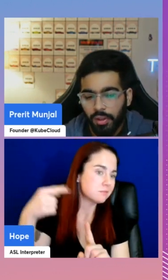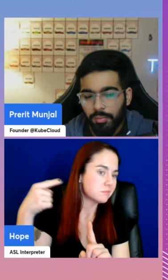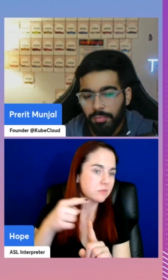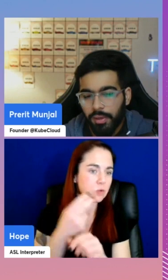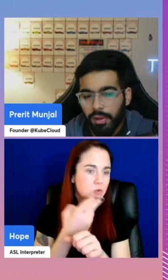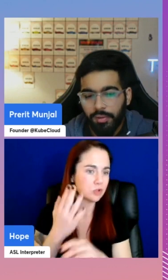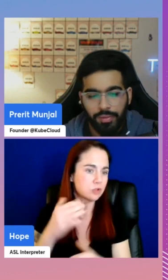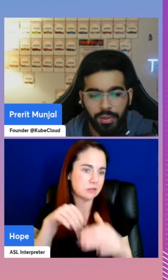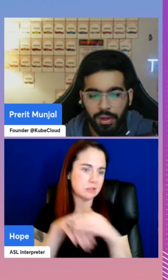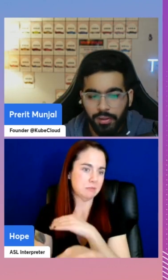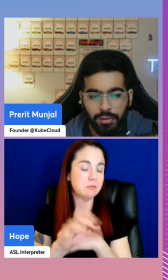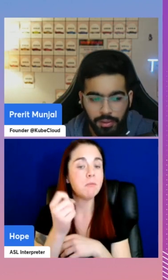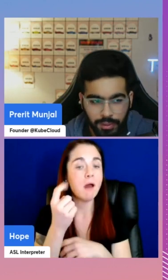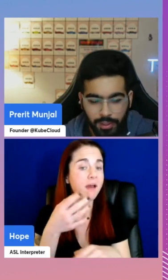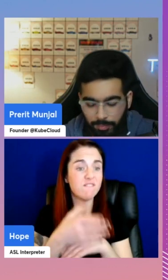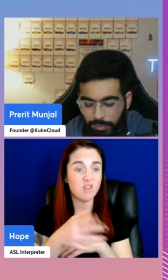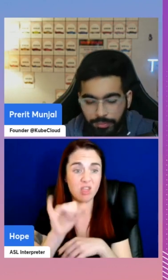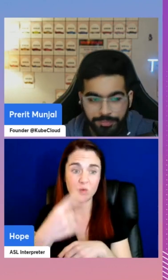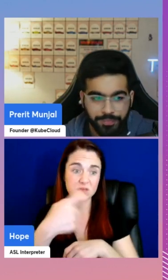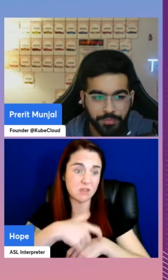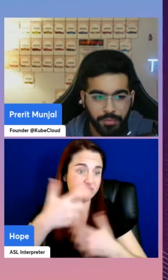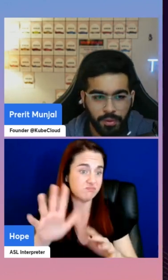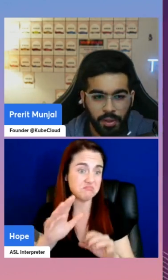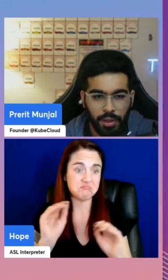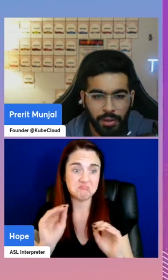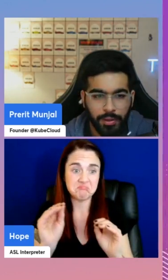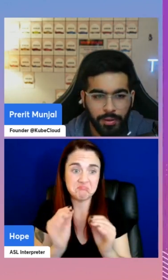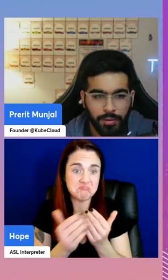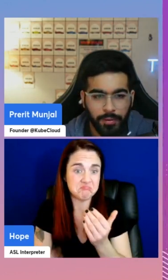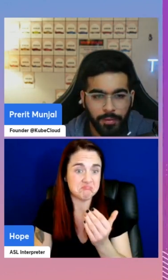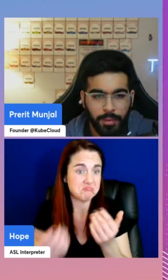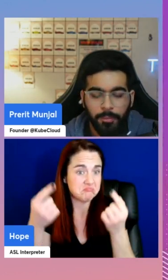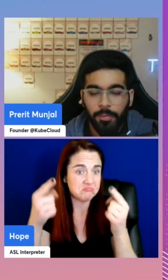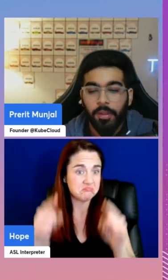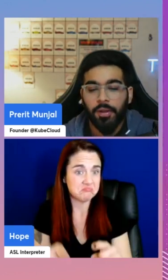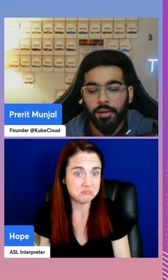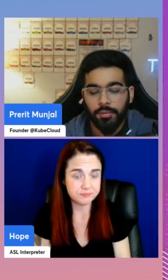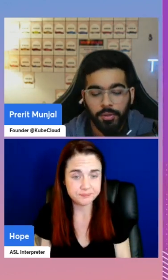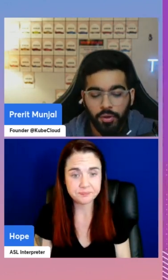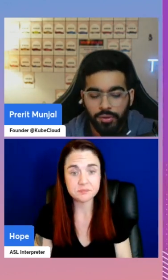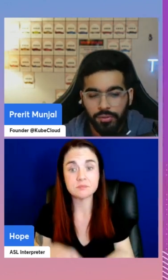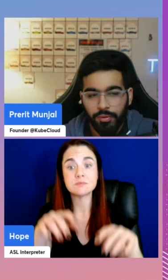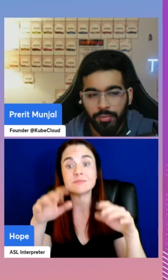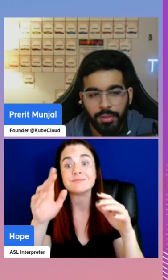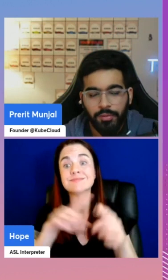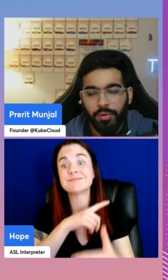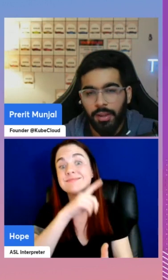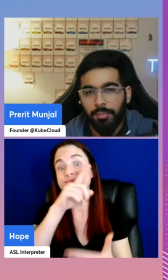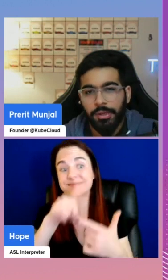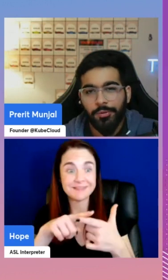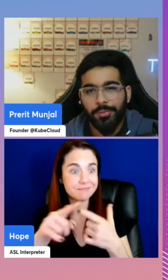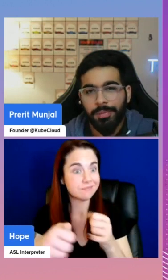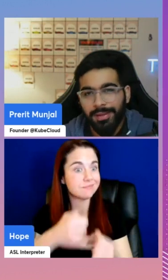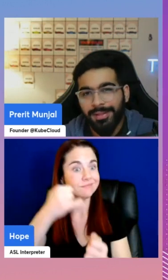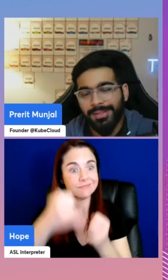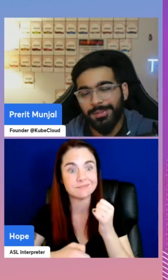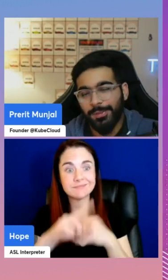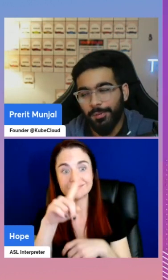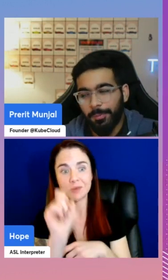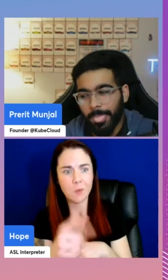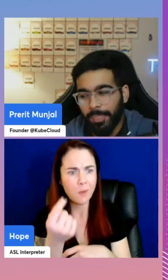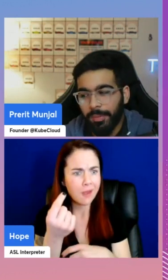came into. But after that, nothing happened. And your question would be what happened to the